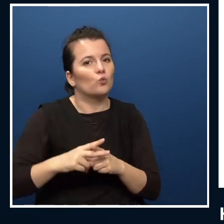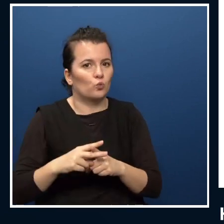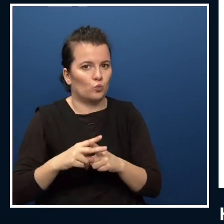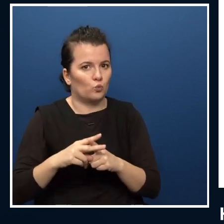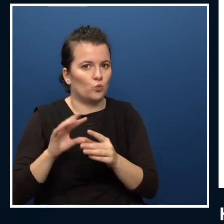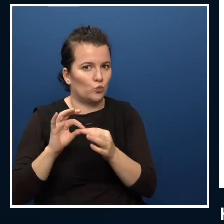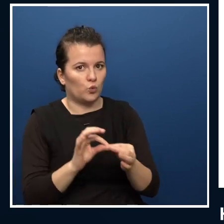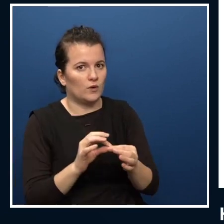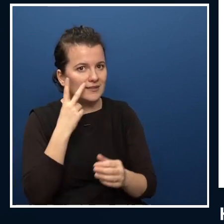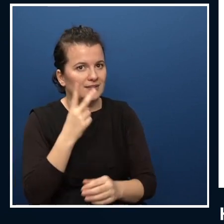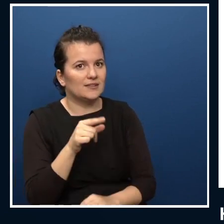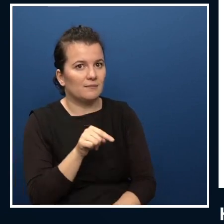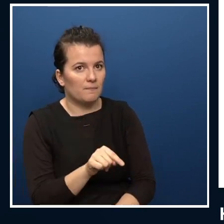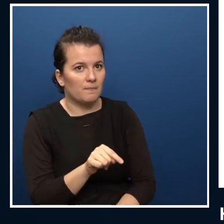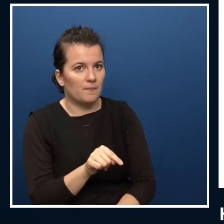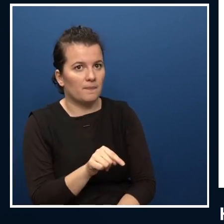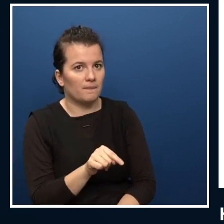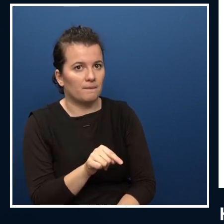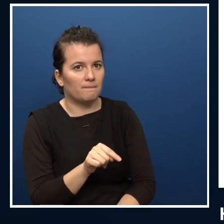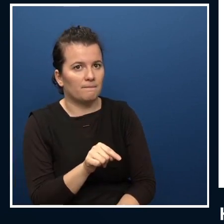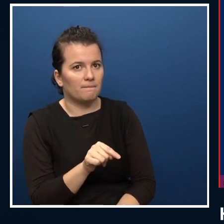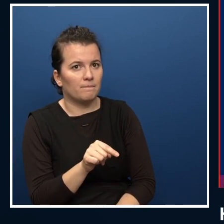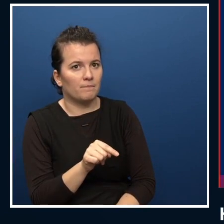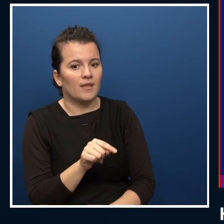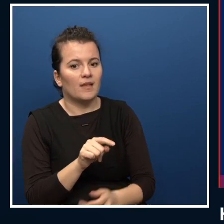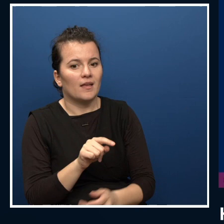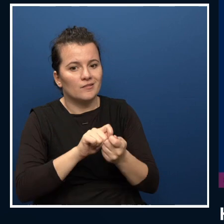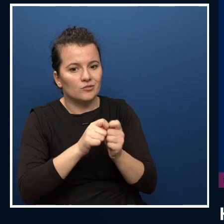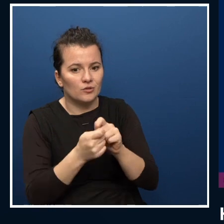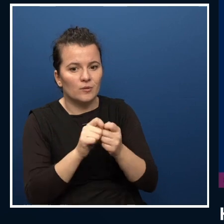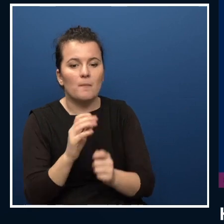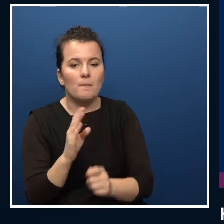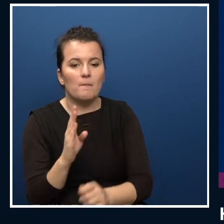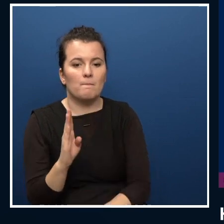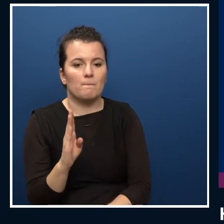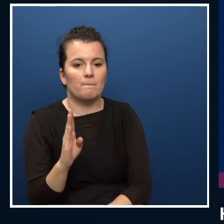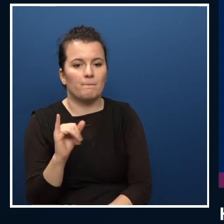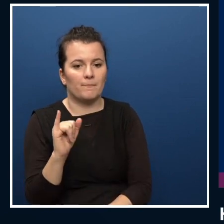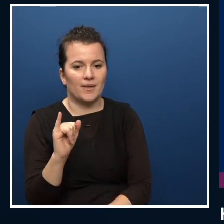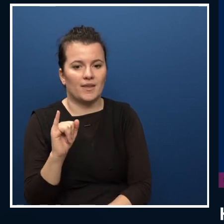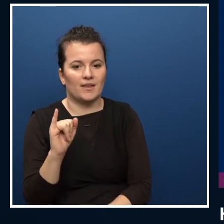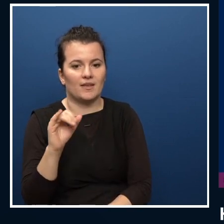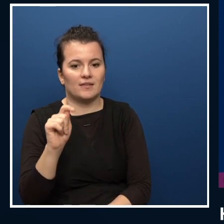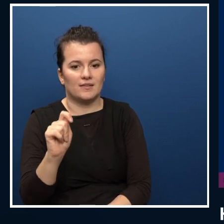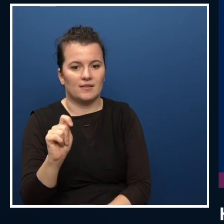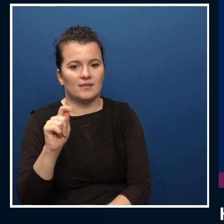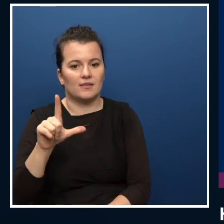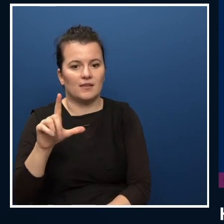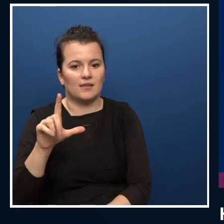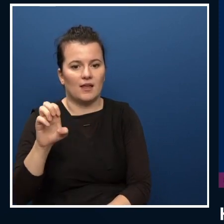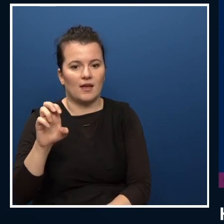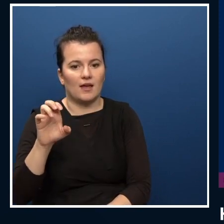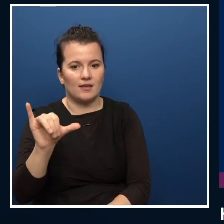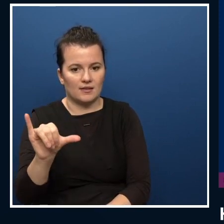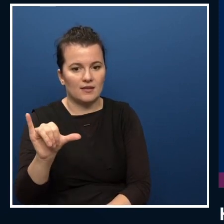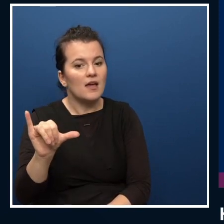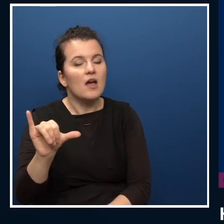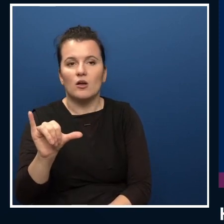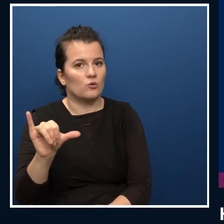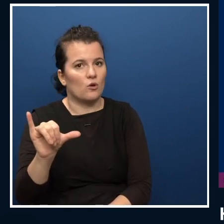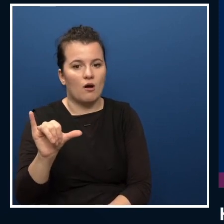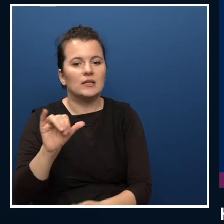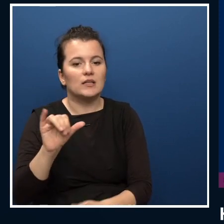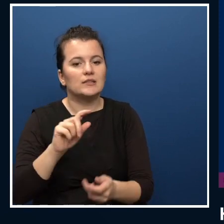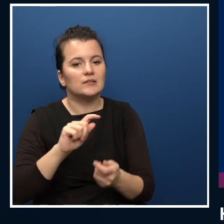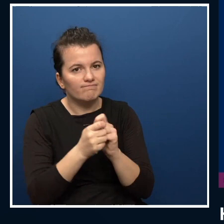a bit.ly. It's just a custom redirect. There's also historical URLs. And by historical,